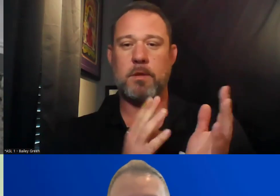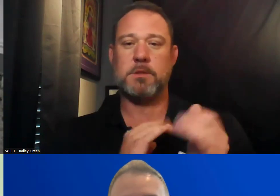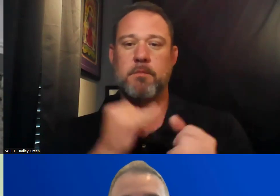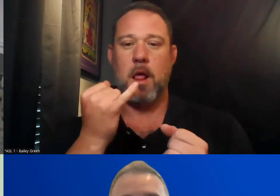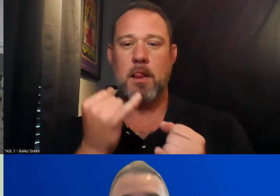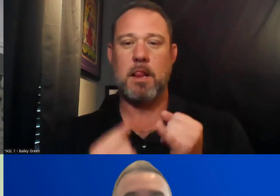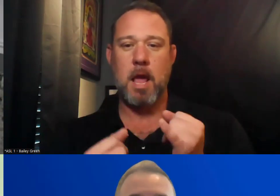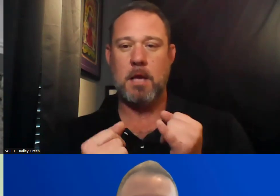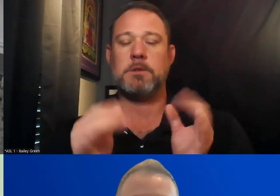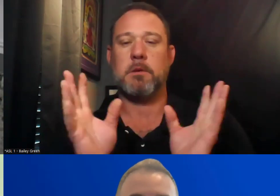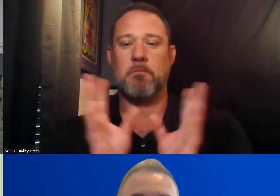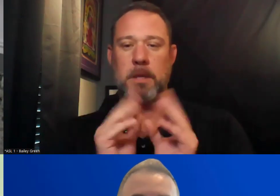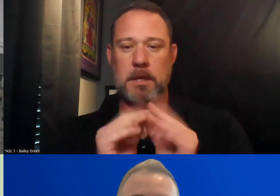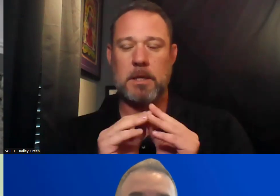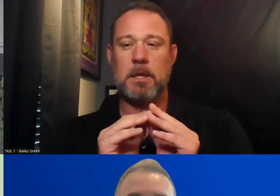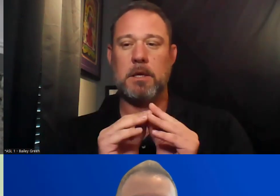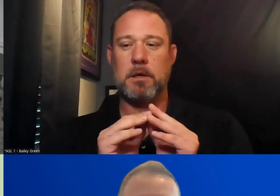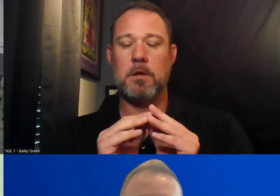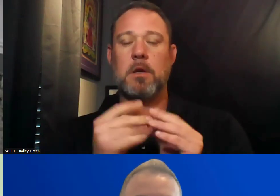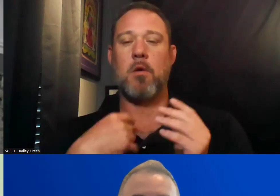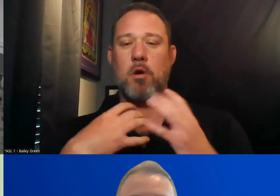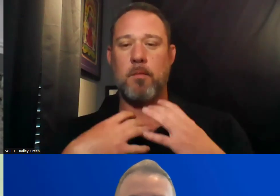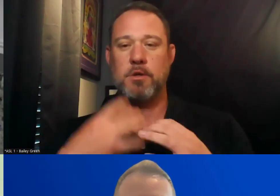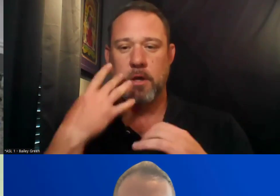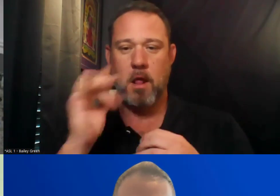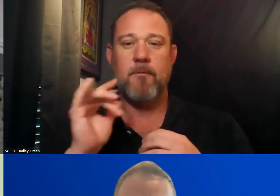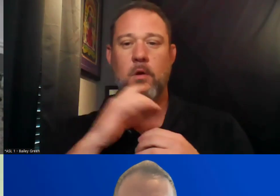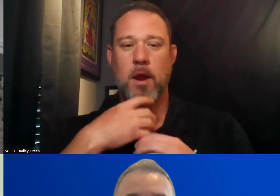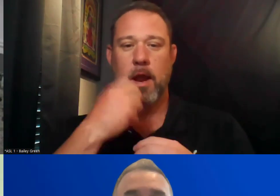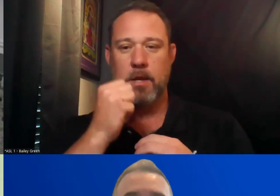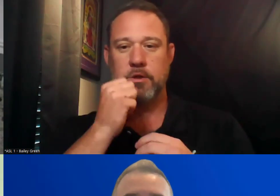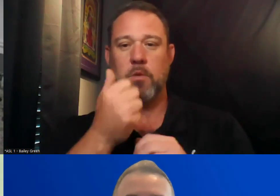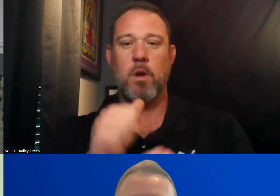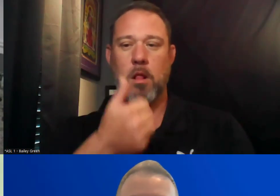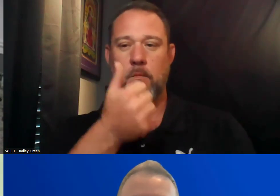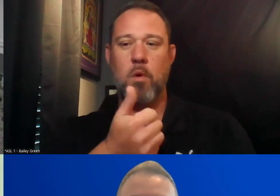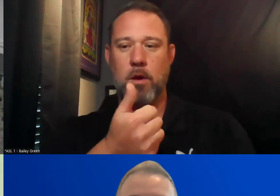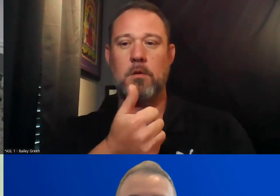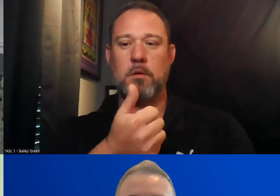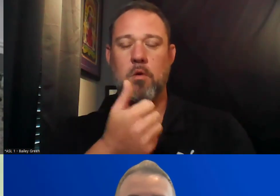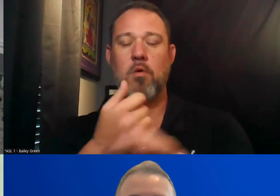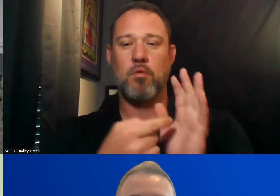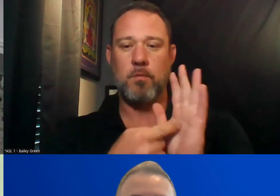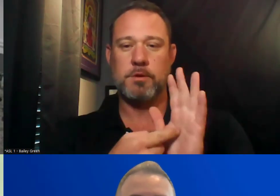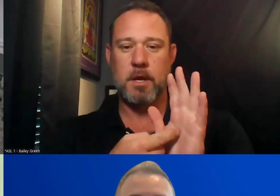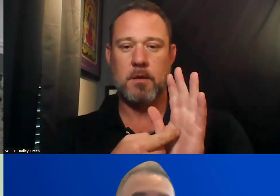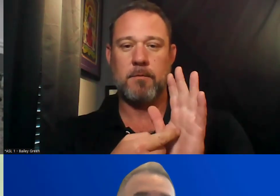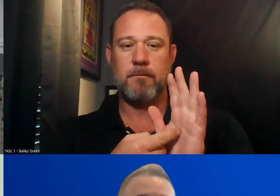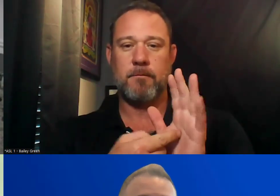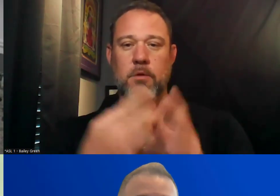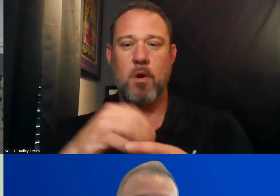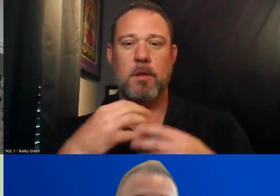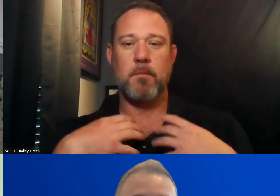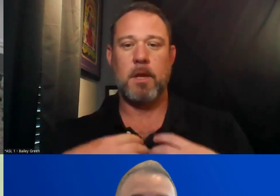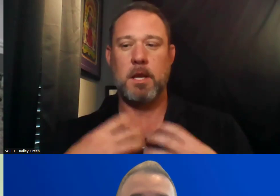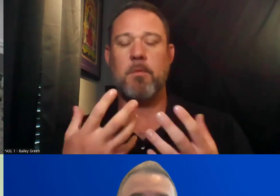last meeting, and then our commission, California Commission on Aging, will appoint another representative to be part of this committee. But I just